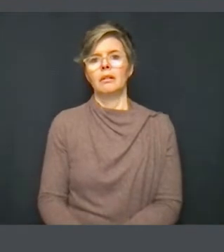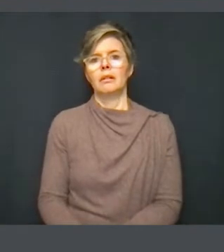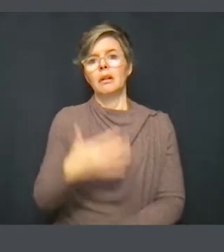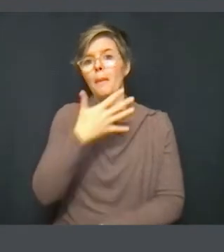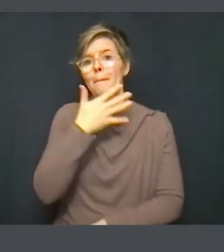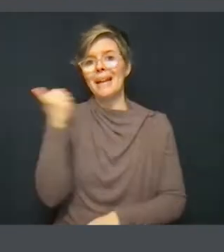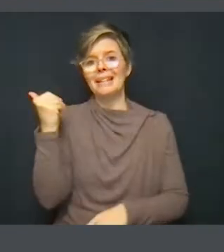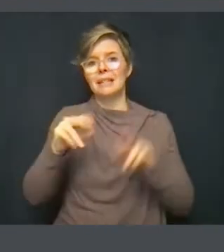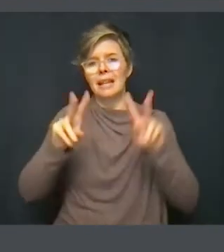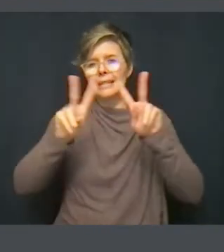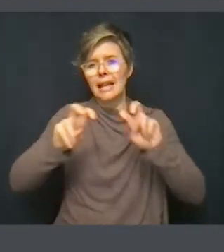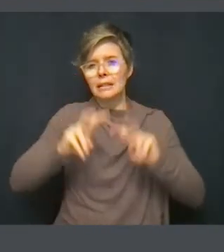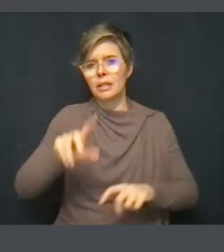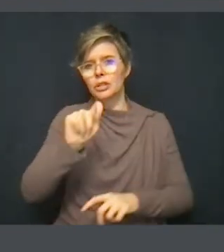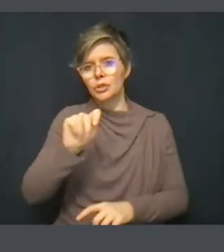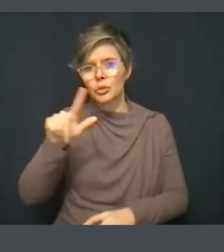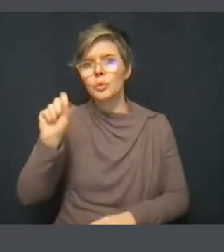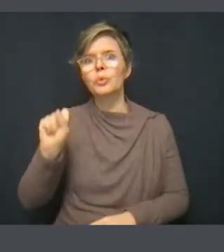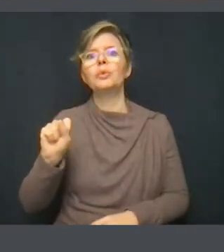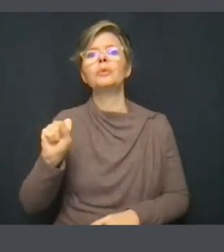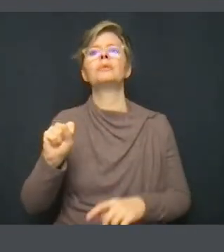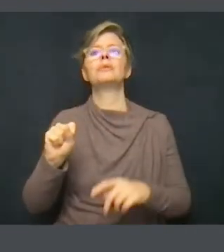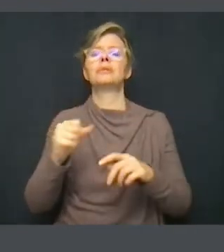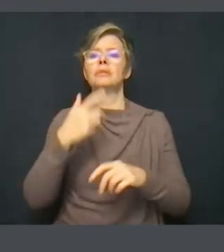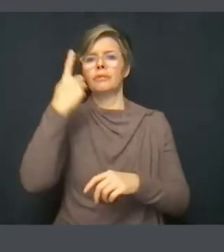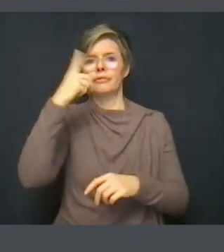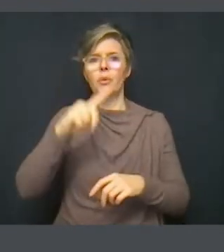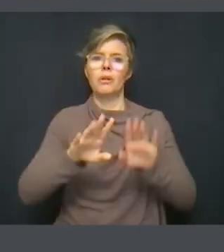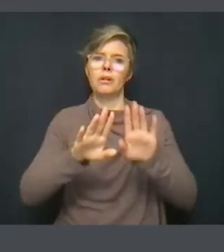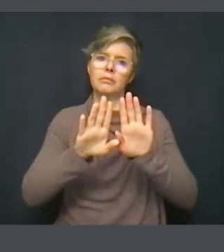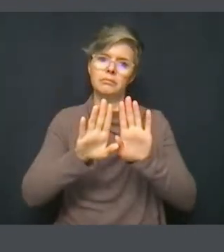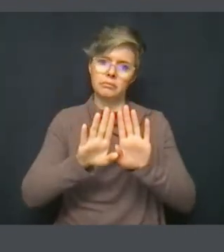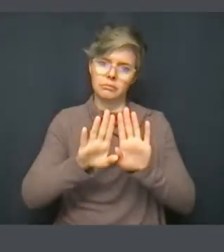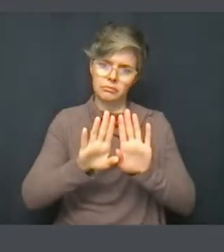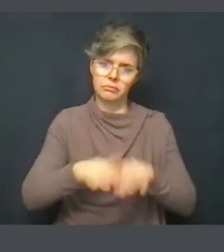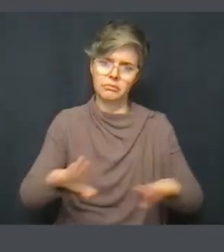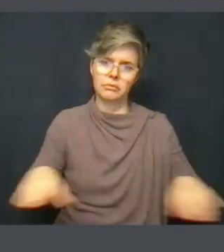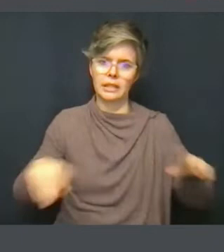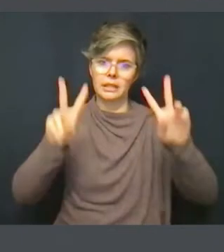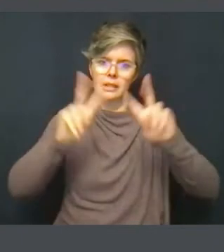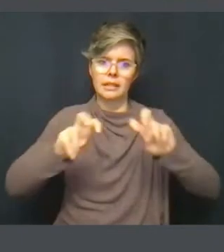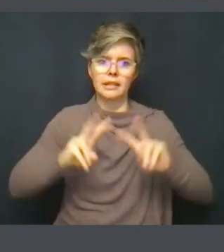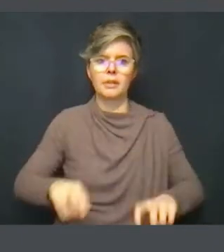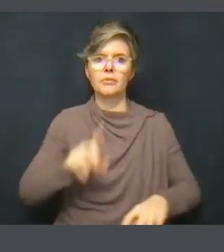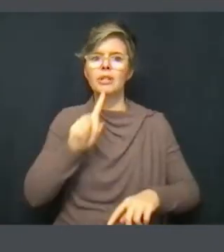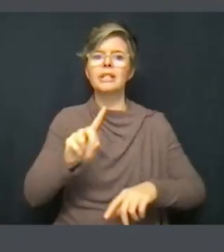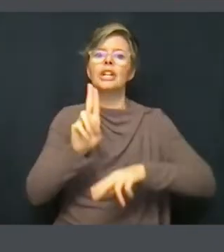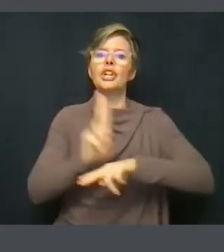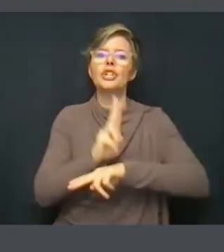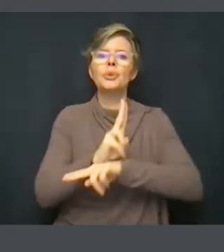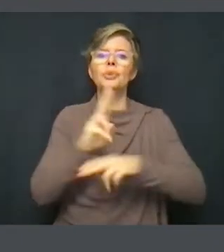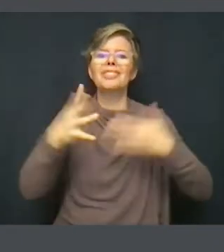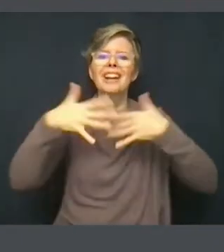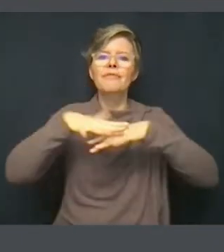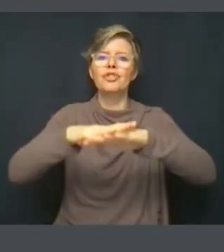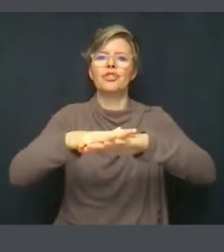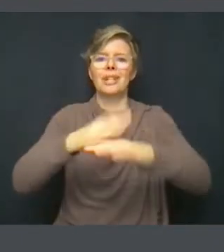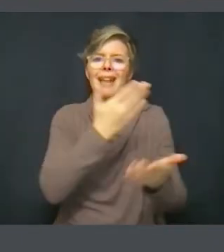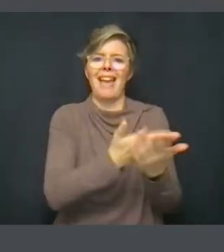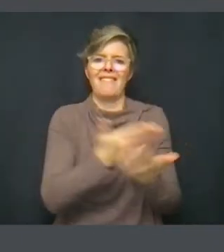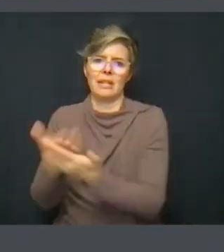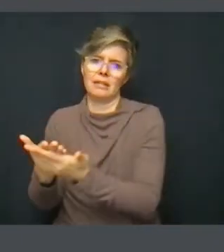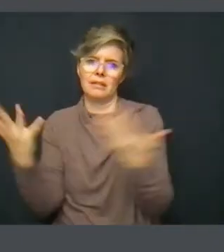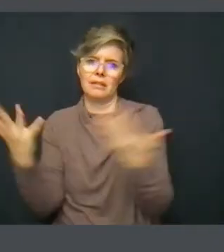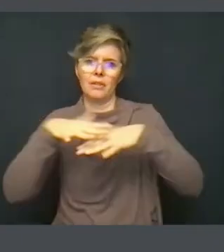most reliable outcomes is to use converging evidence, right? What does that mean? That means that you're using more than one source